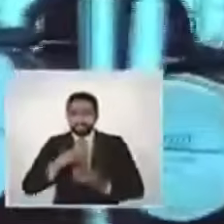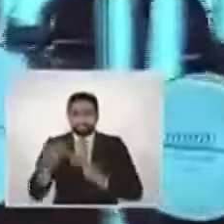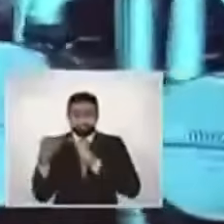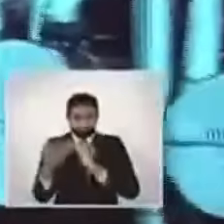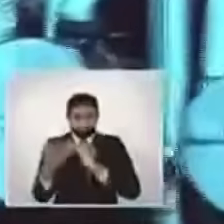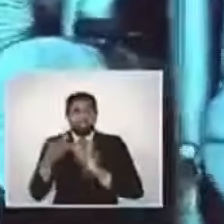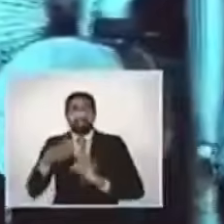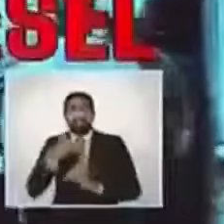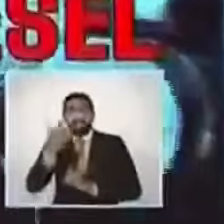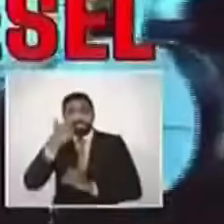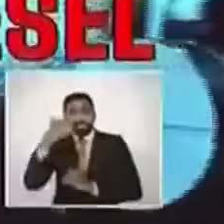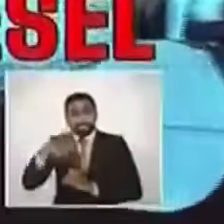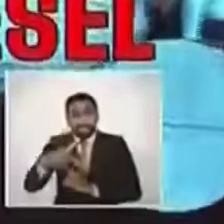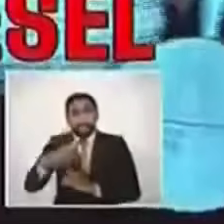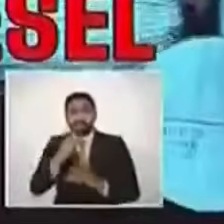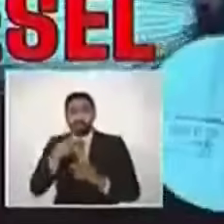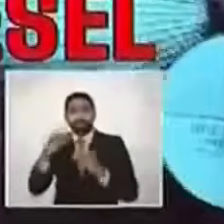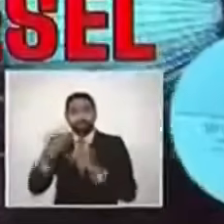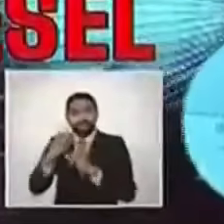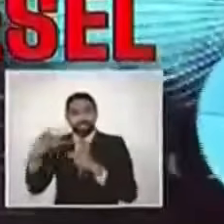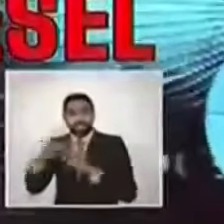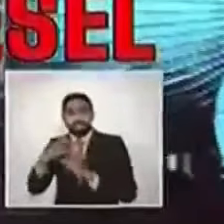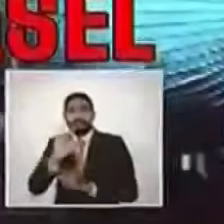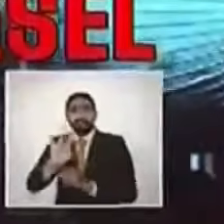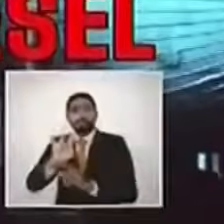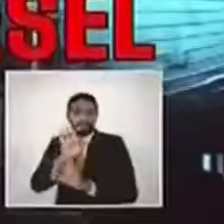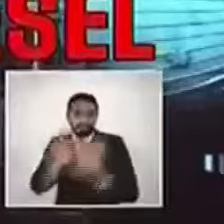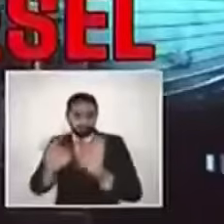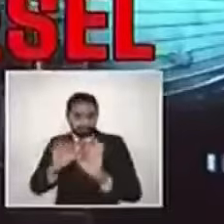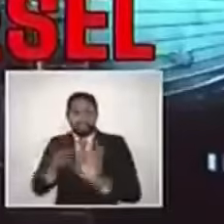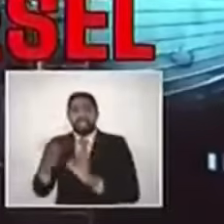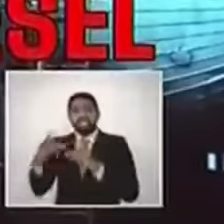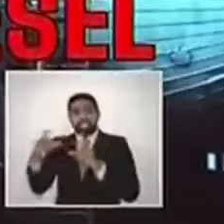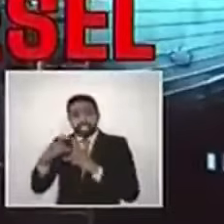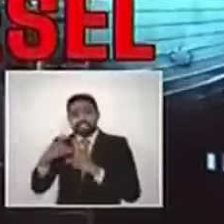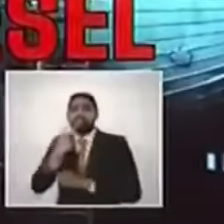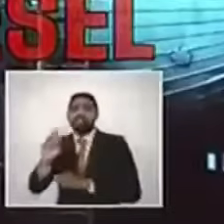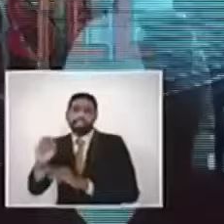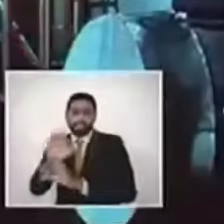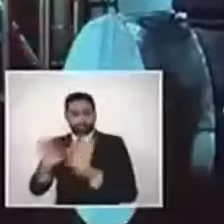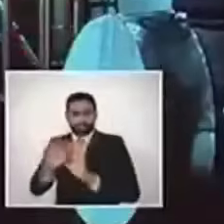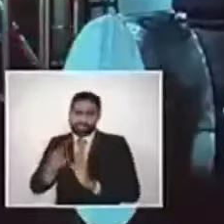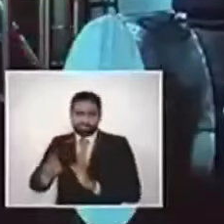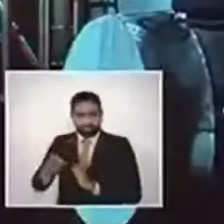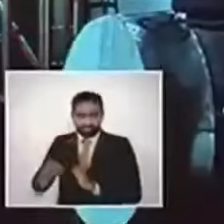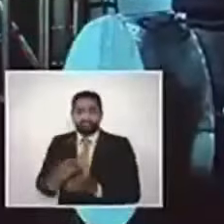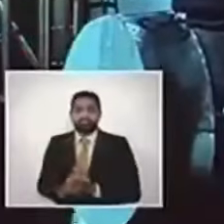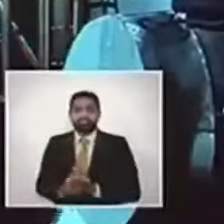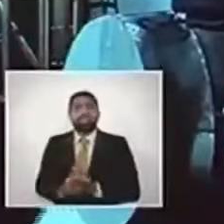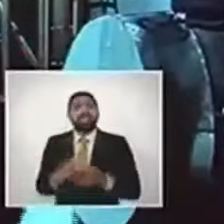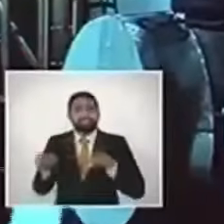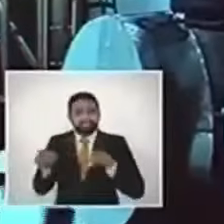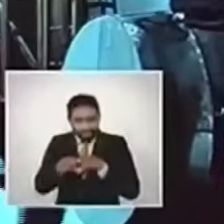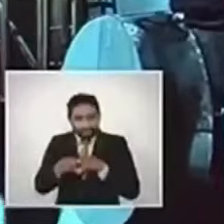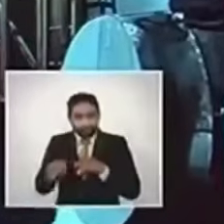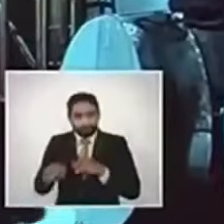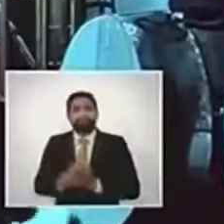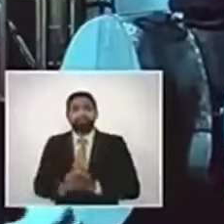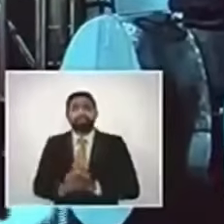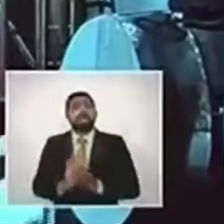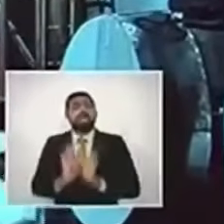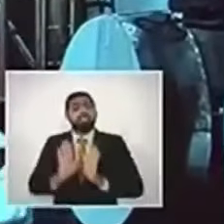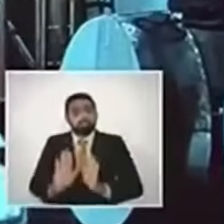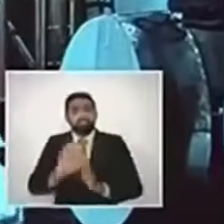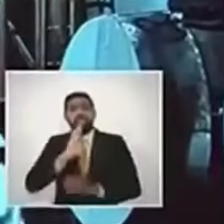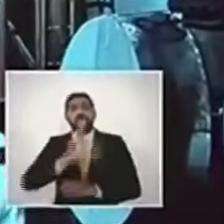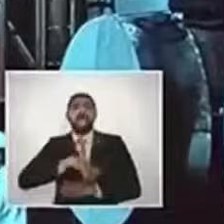daily basis and about 30% of diesel on a daily basis. Though this is the case, there are several other products that are refined